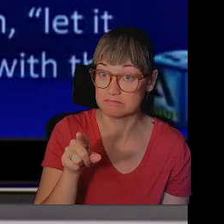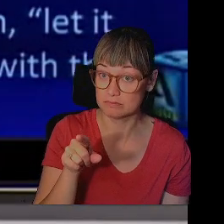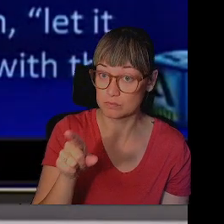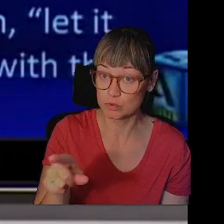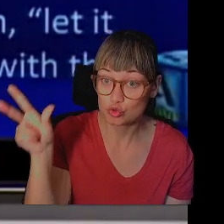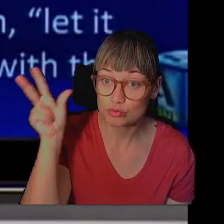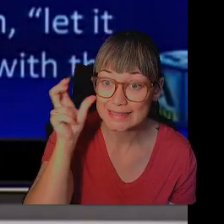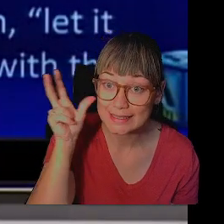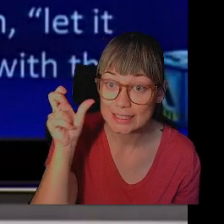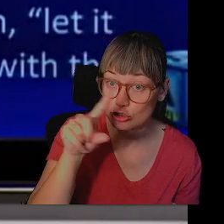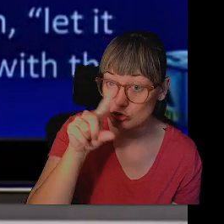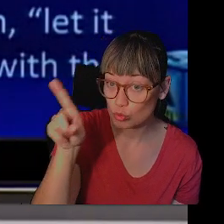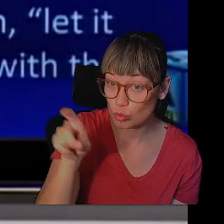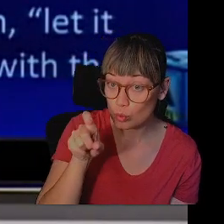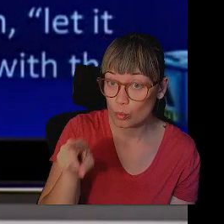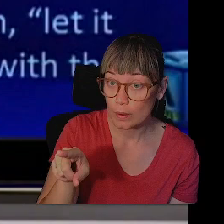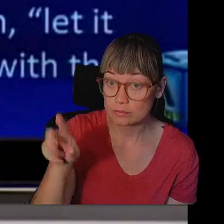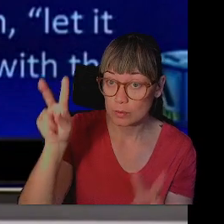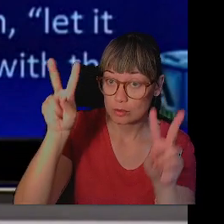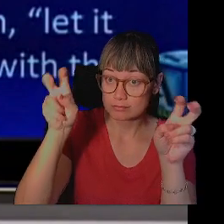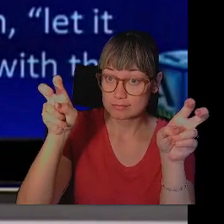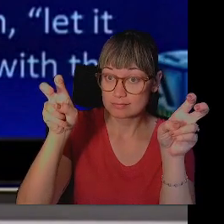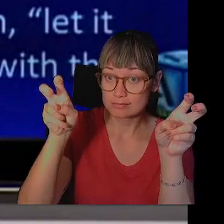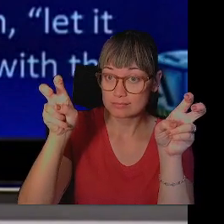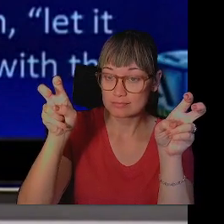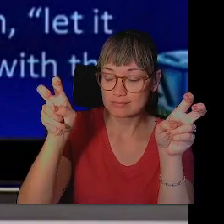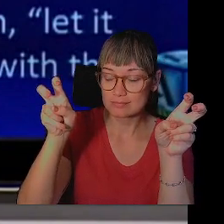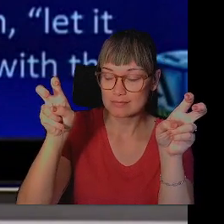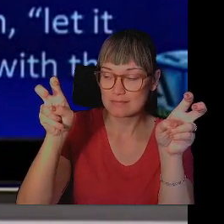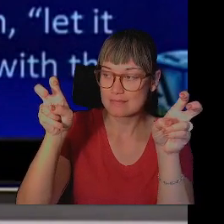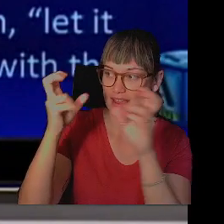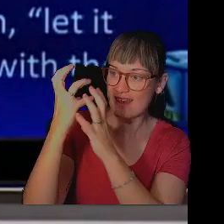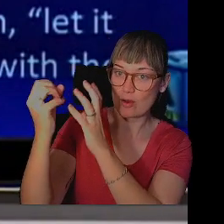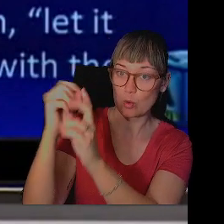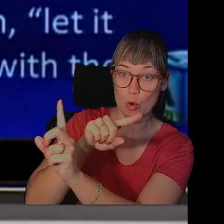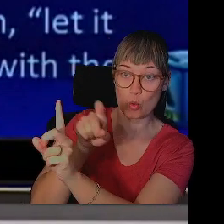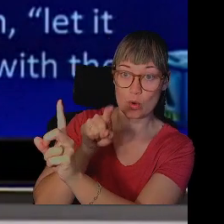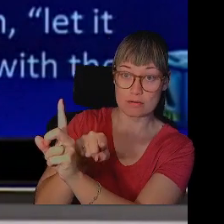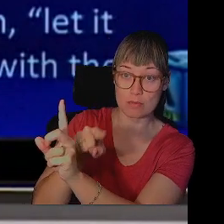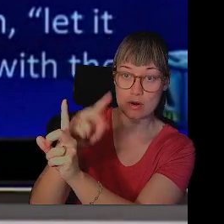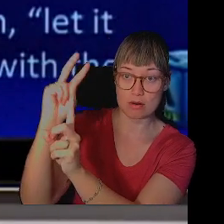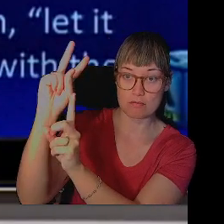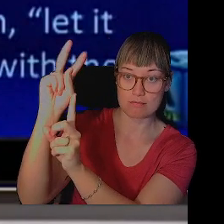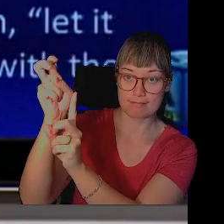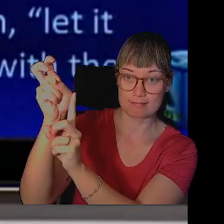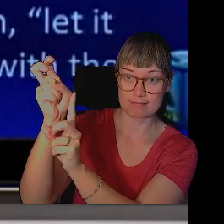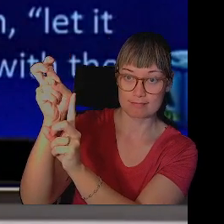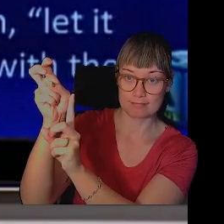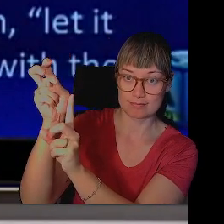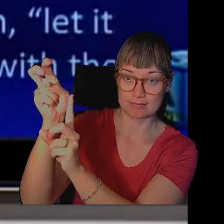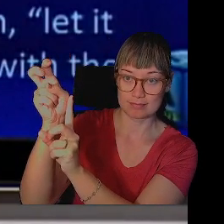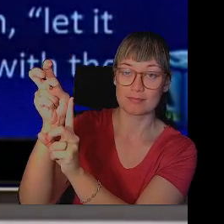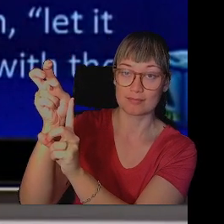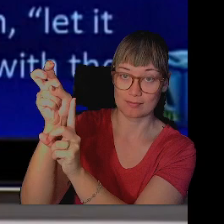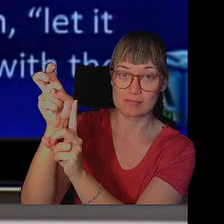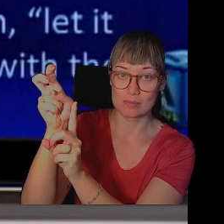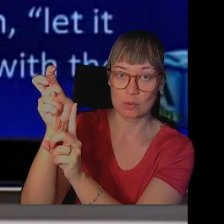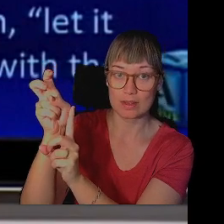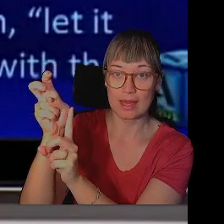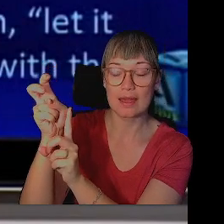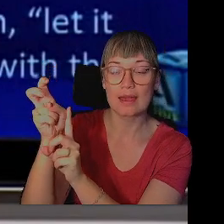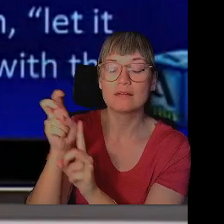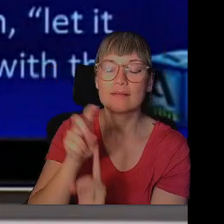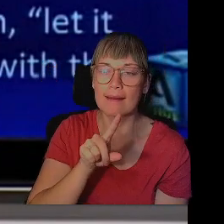question mark, and the quotation marks go outside of the question mark. Asked the captain of me, period at the end